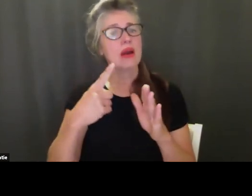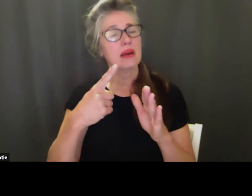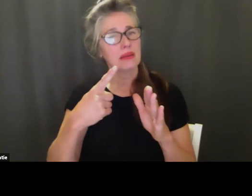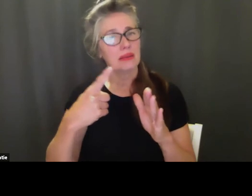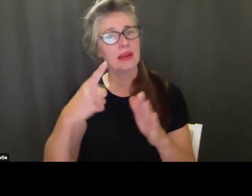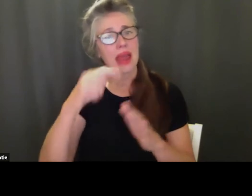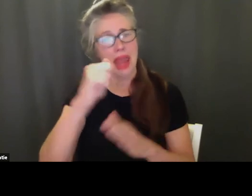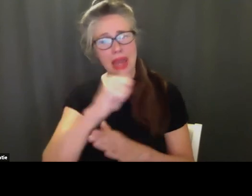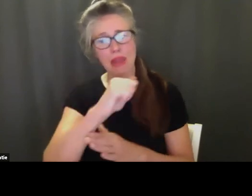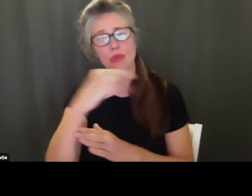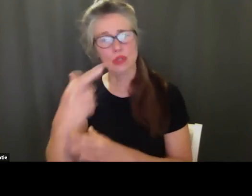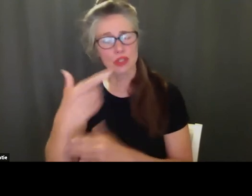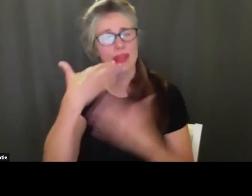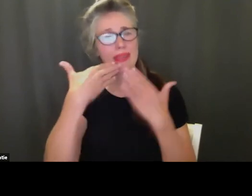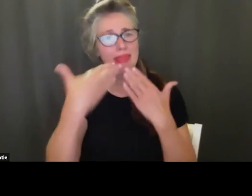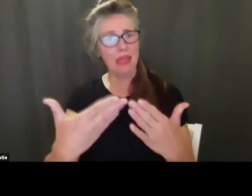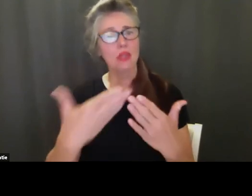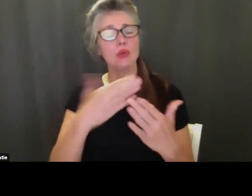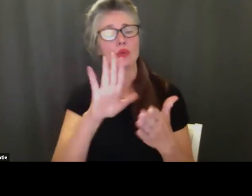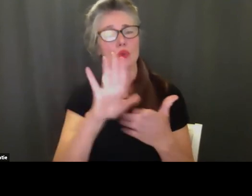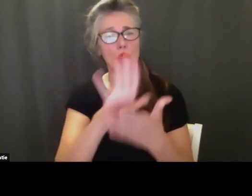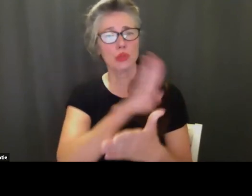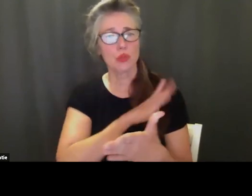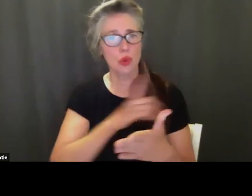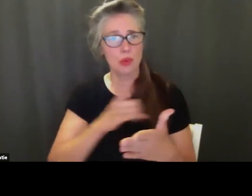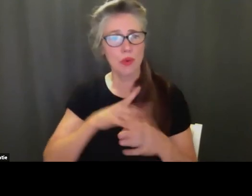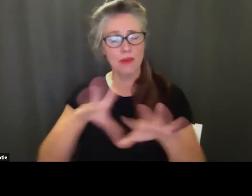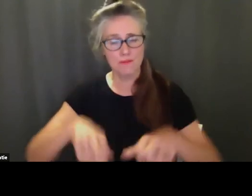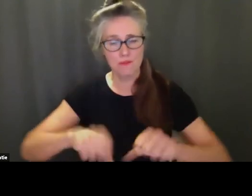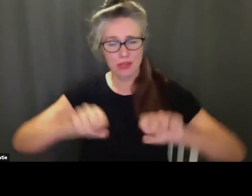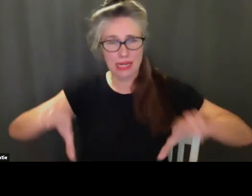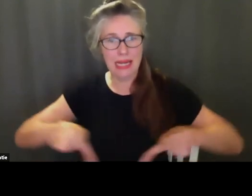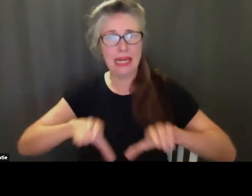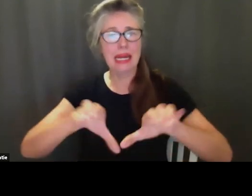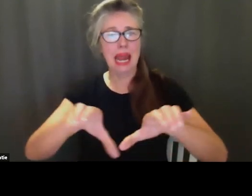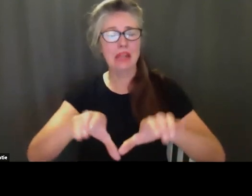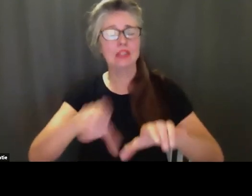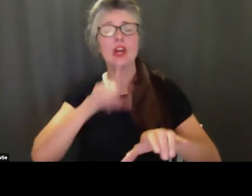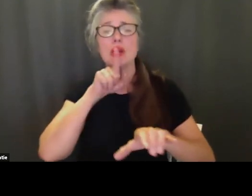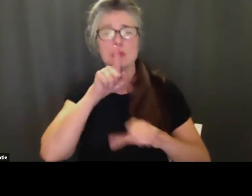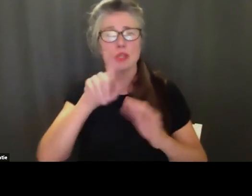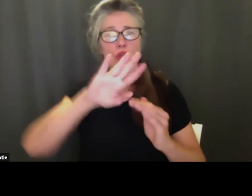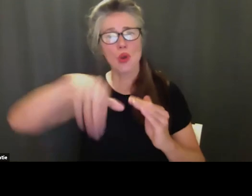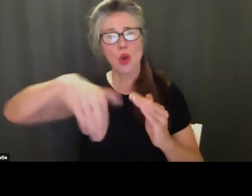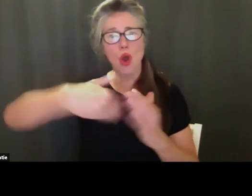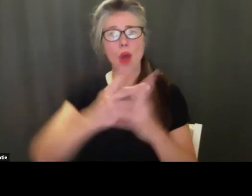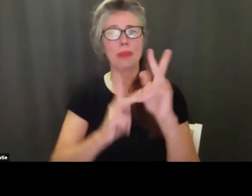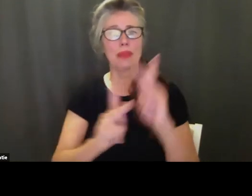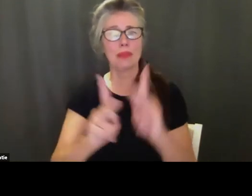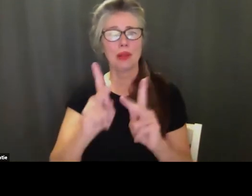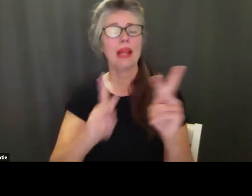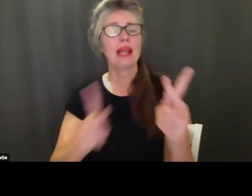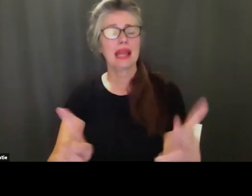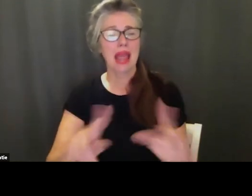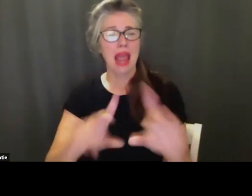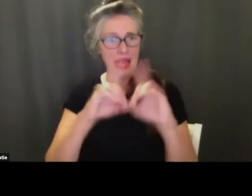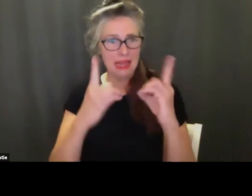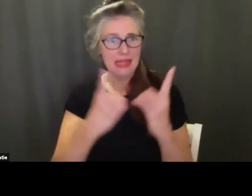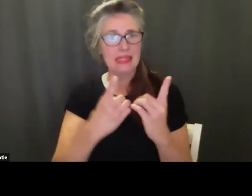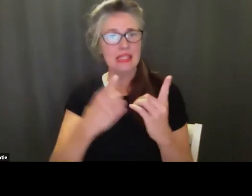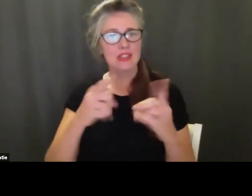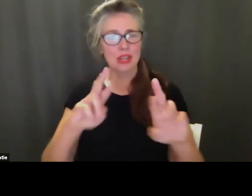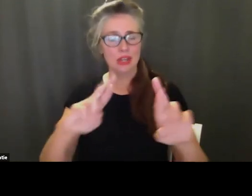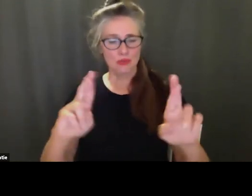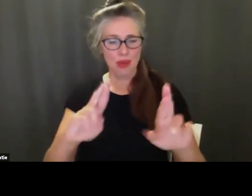Gs and doing your part in ensuring that everyone who enters this district is college ready and